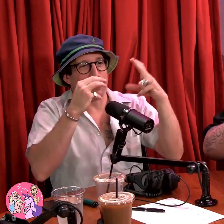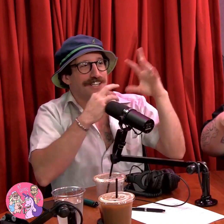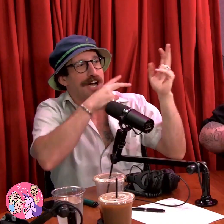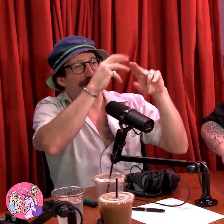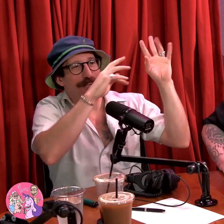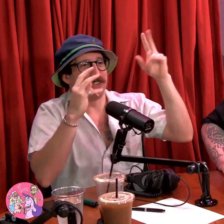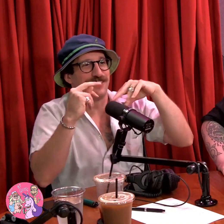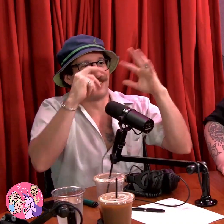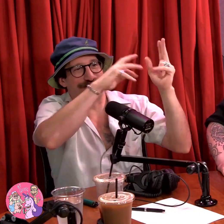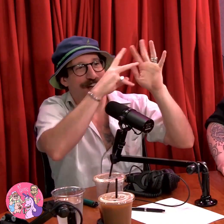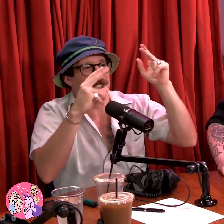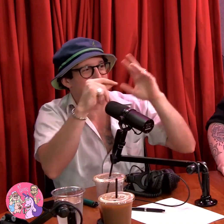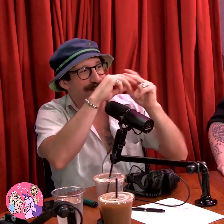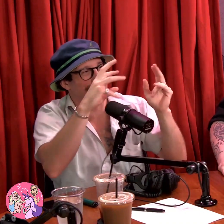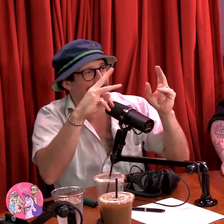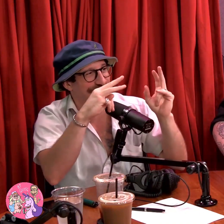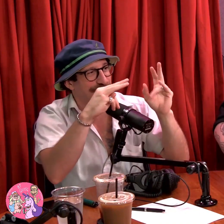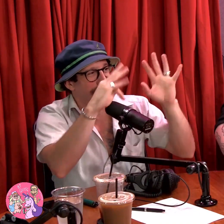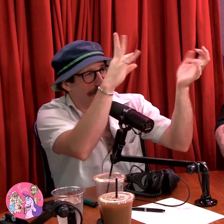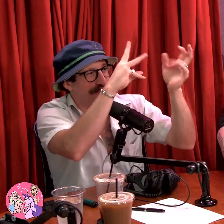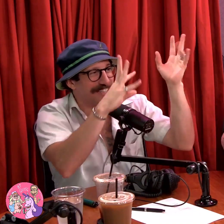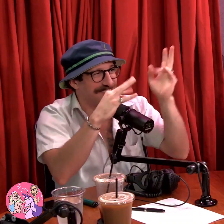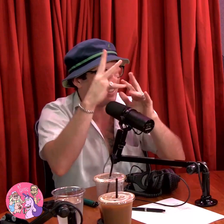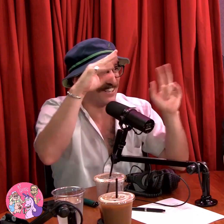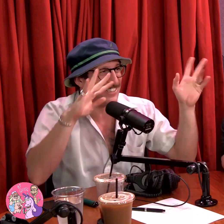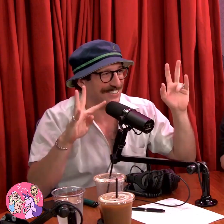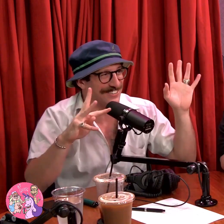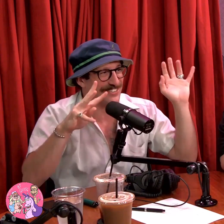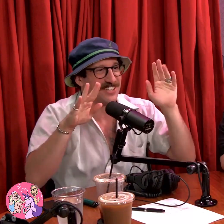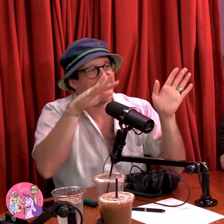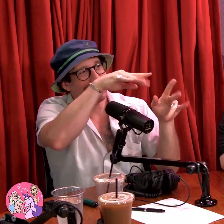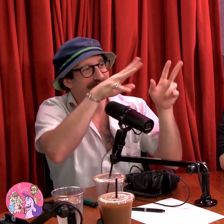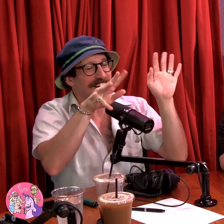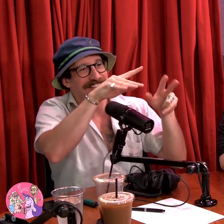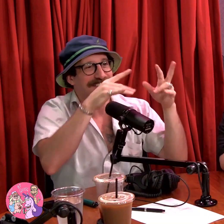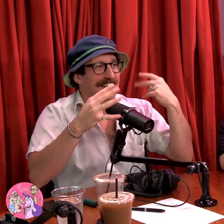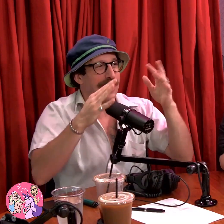If you're a comic in Rochester